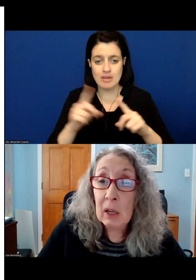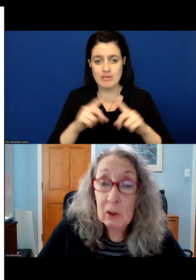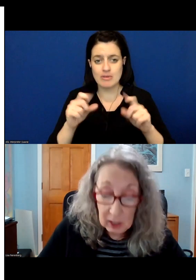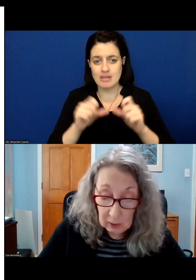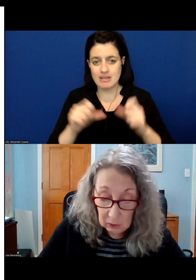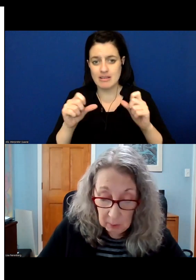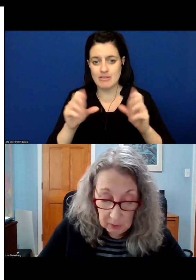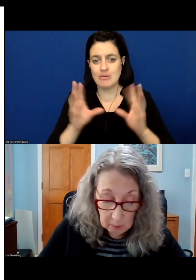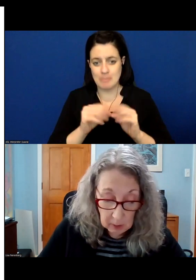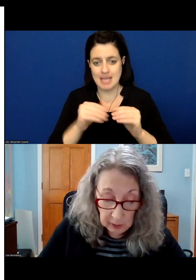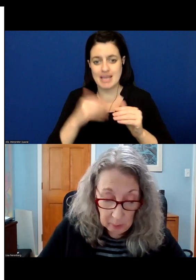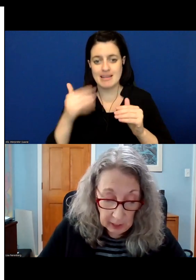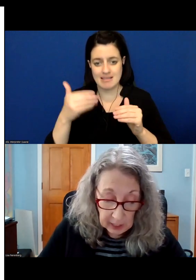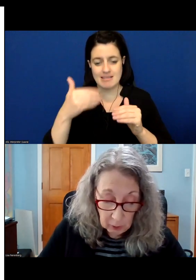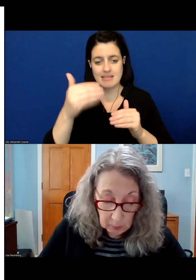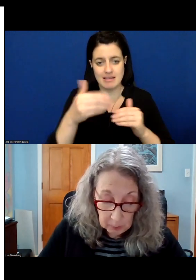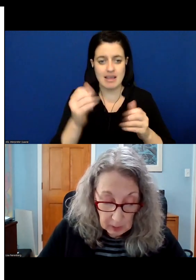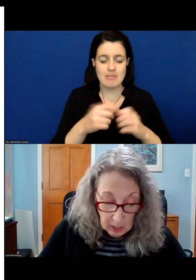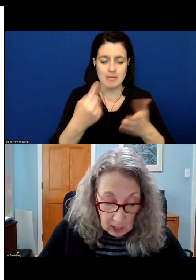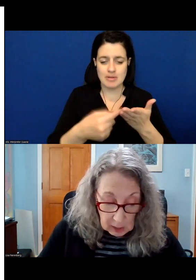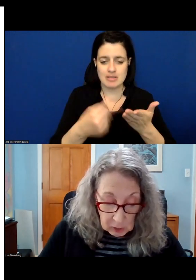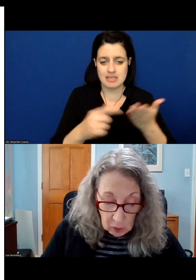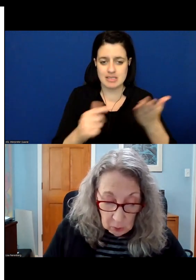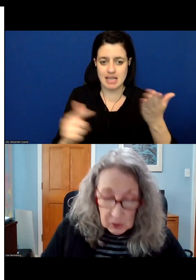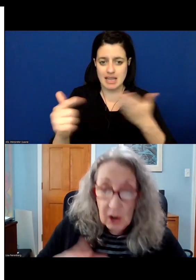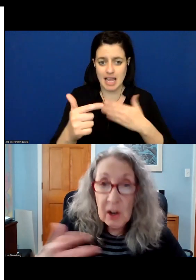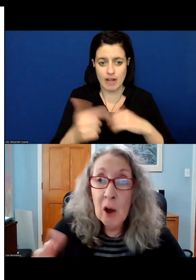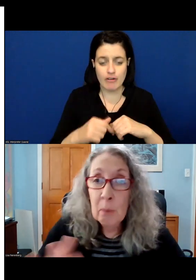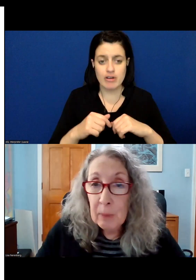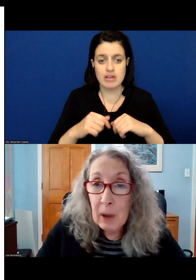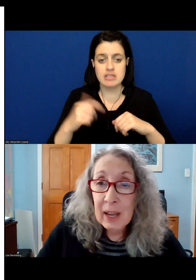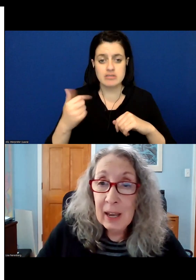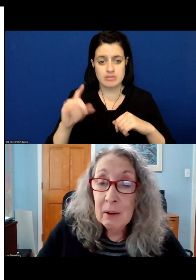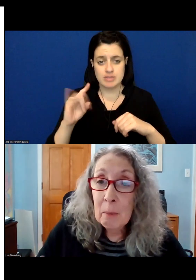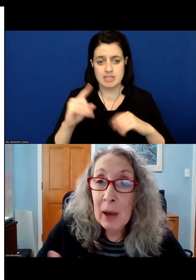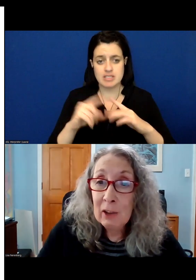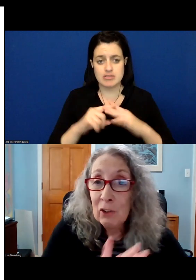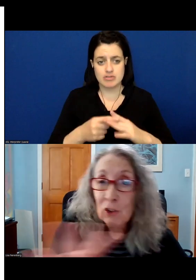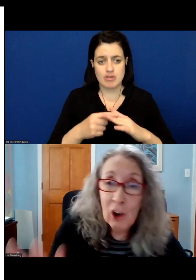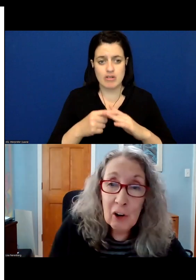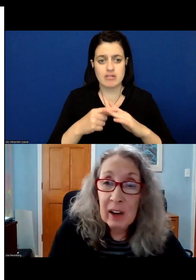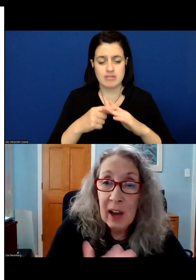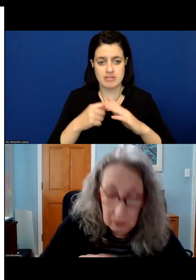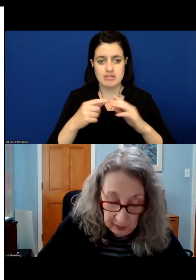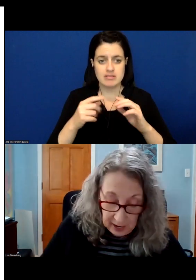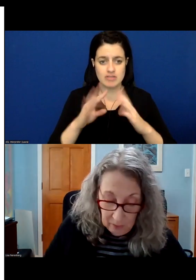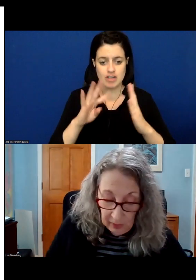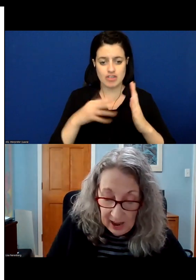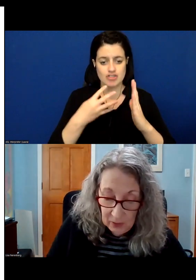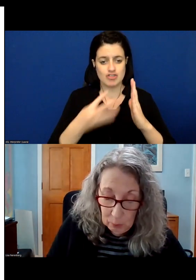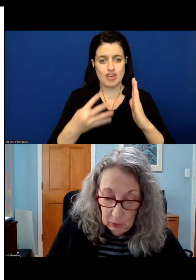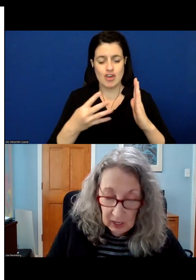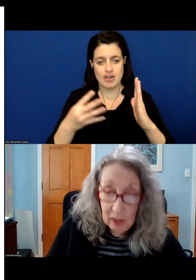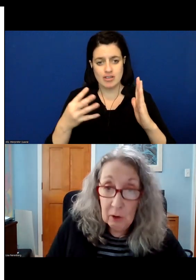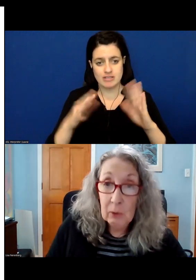continue meeting and to get to some of them a little bit later. So we started out again by charting kind of the lay of the